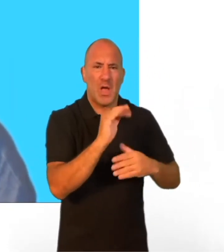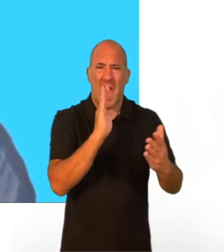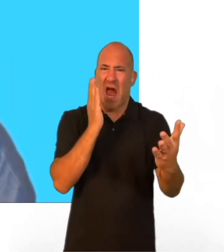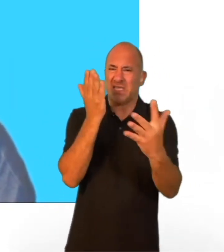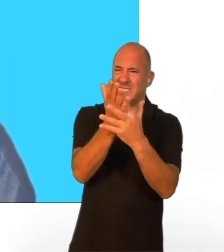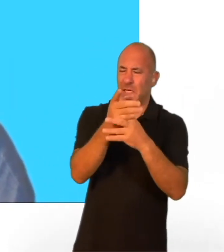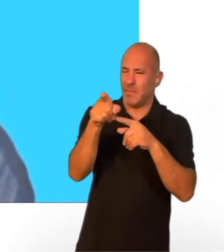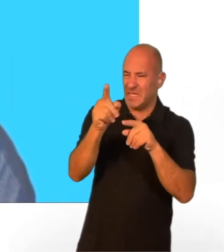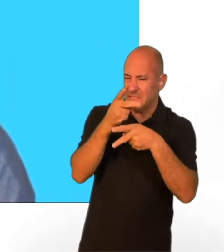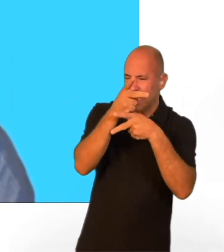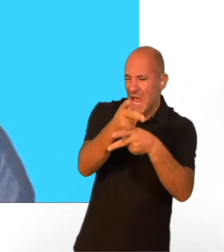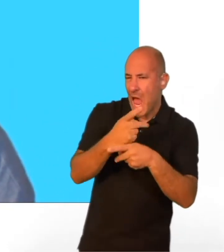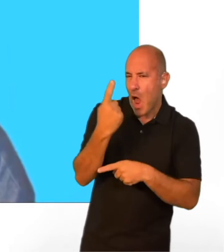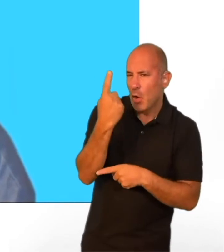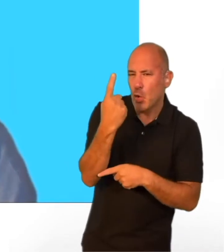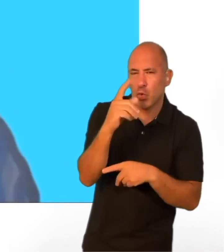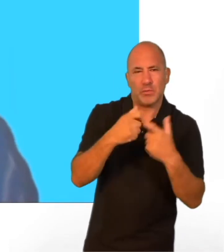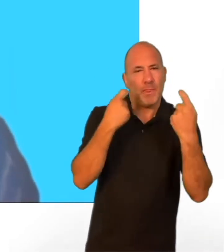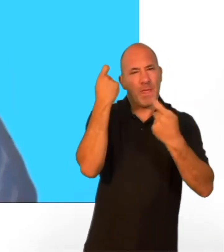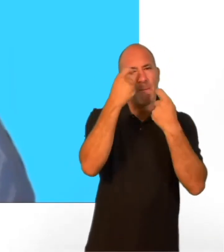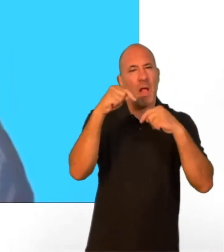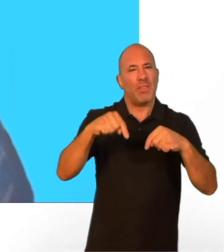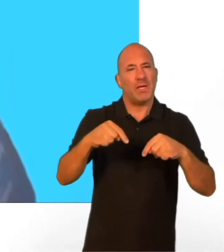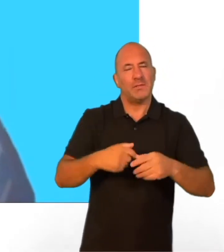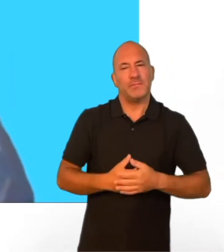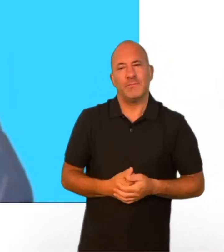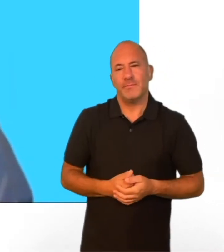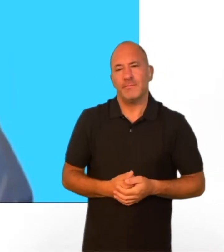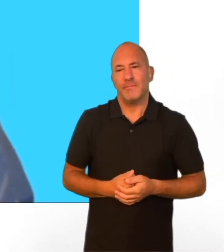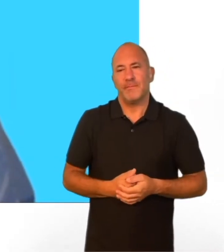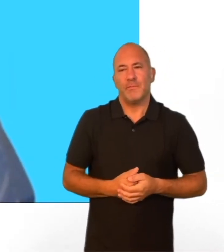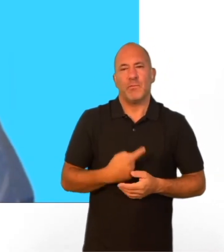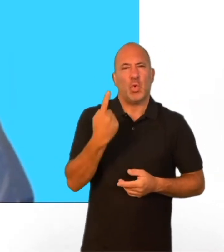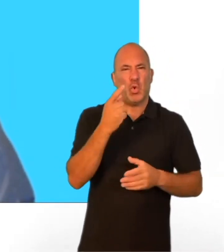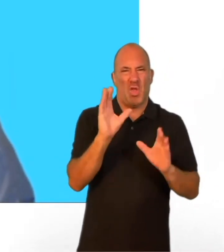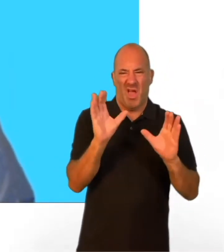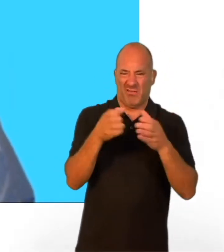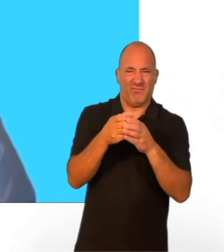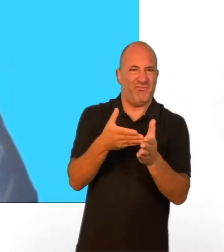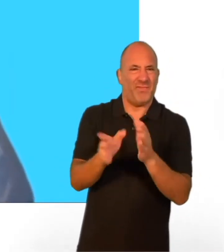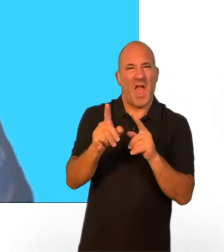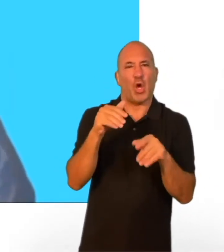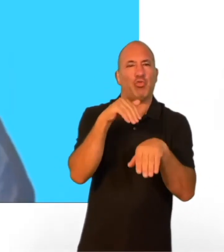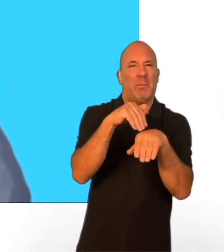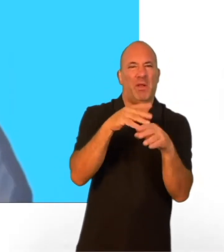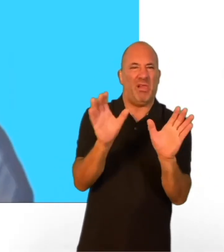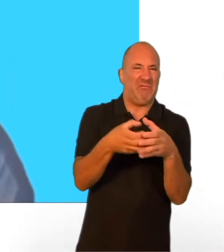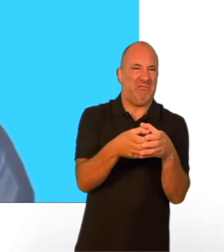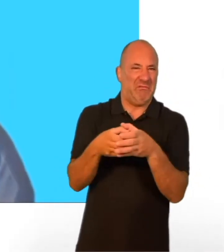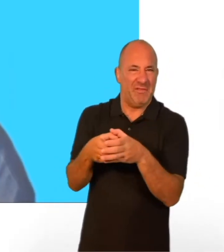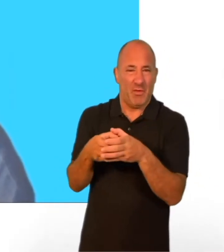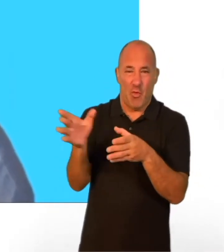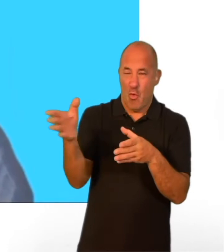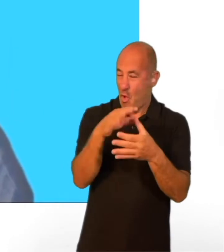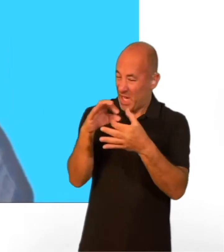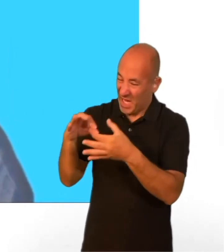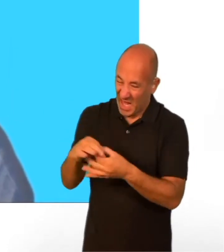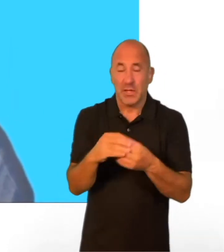to certain kinds of care, who gets criminalized. And all of this is definitely bound up